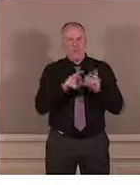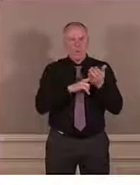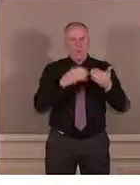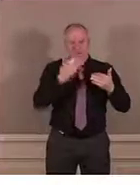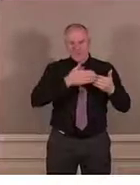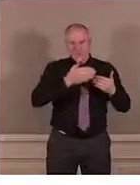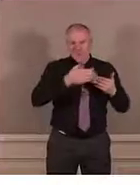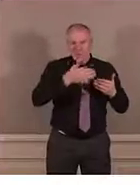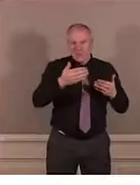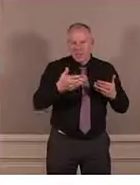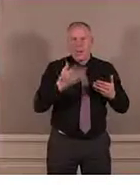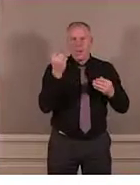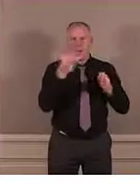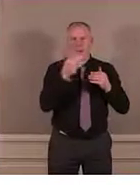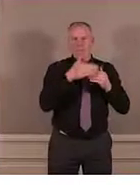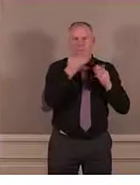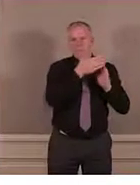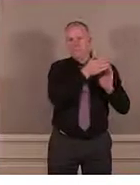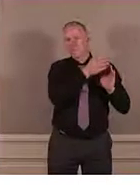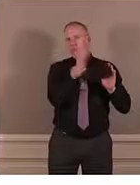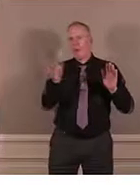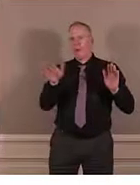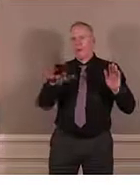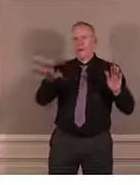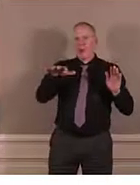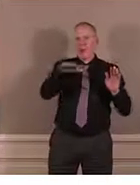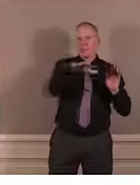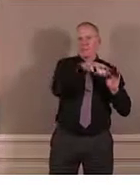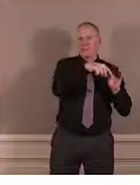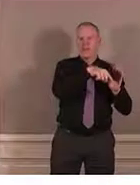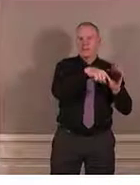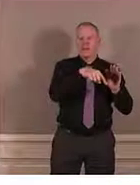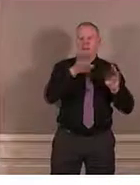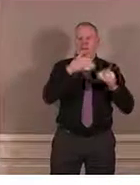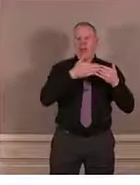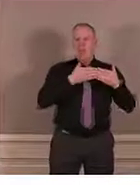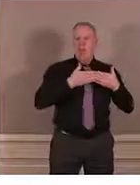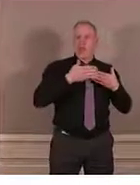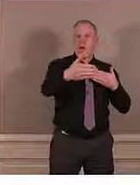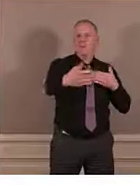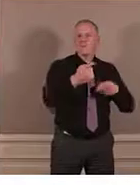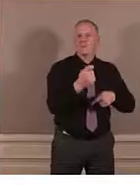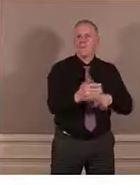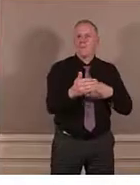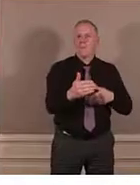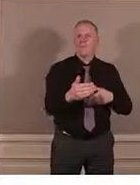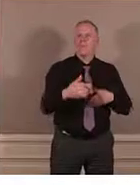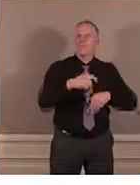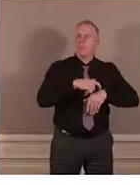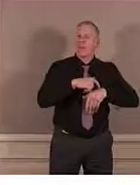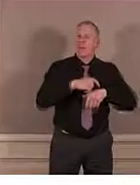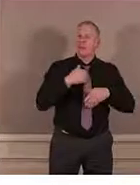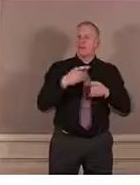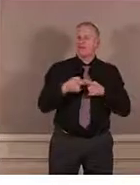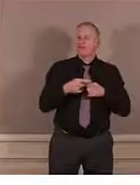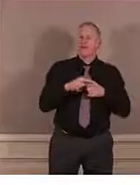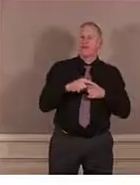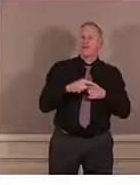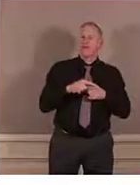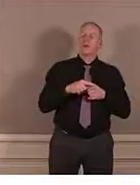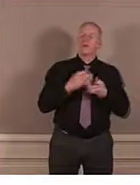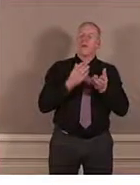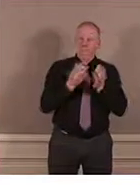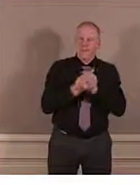place in a greater range of settings, and it's done on a longitudinal basis. So we do it over time as services